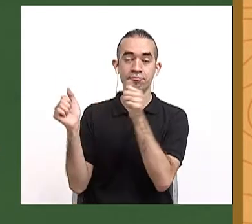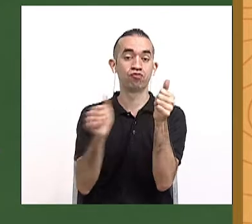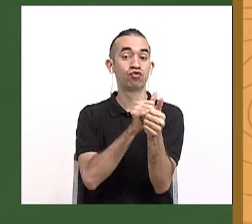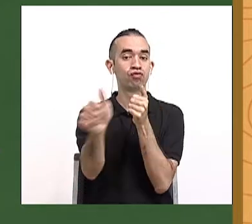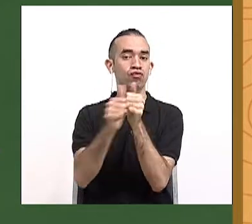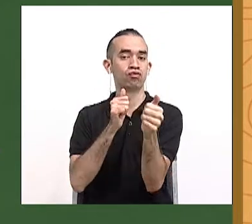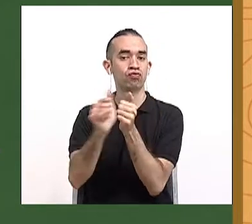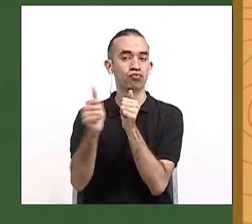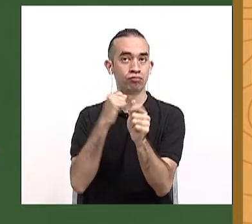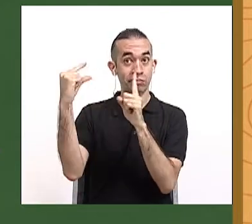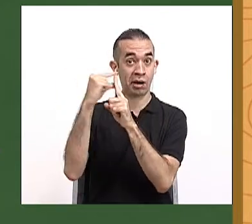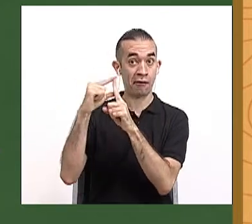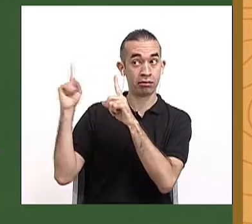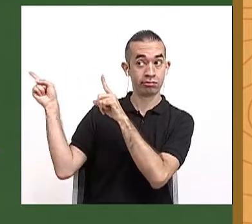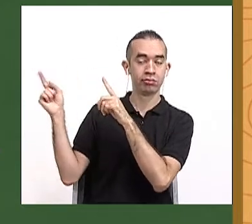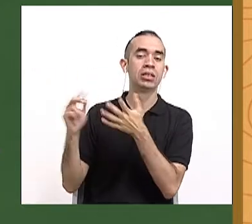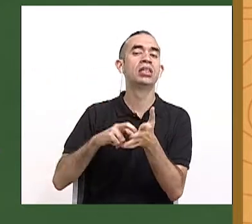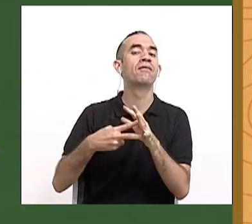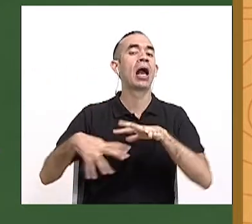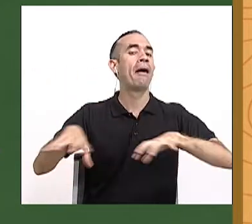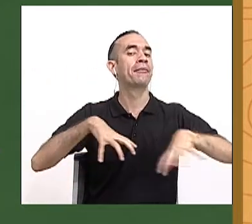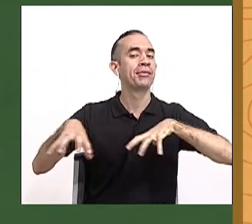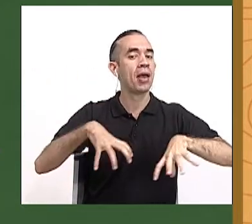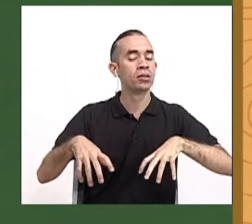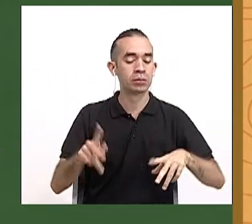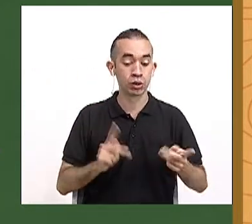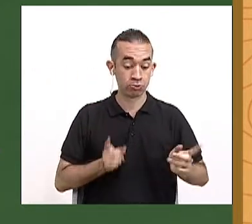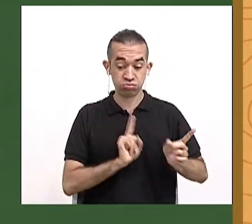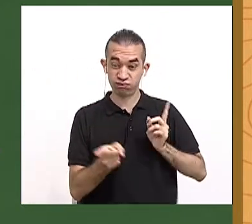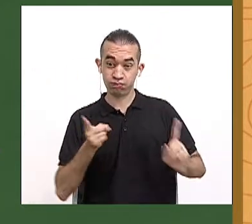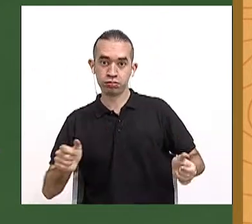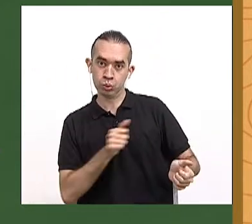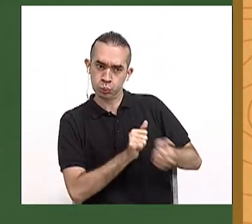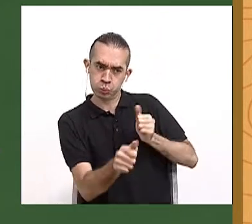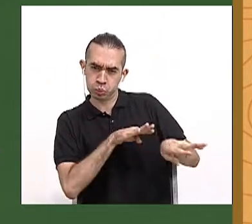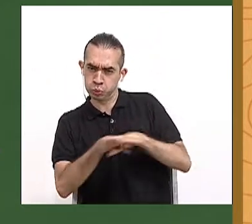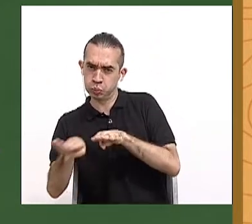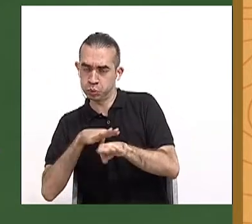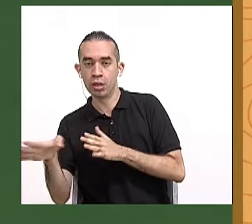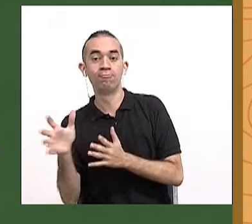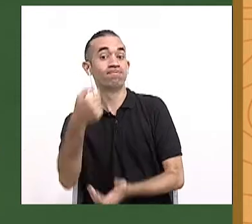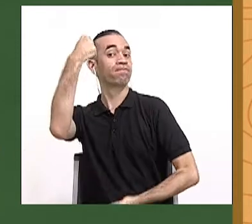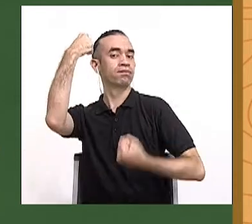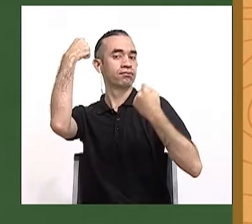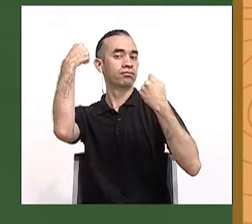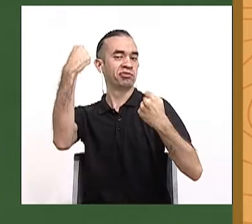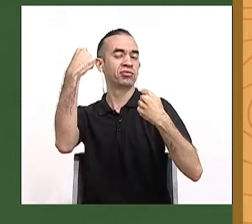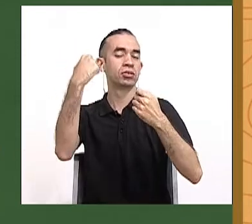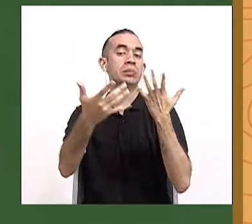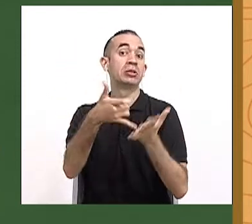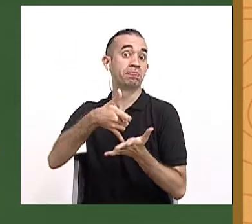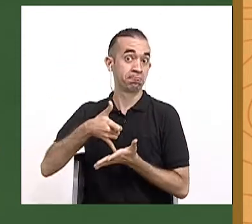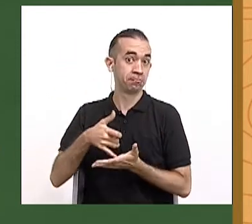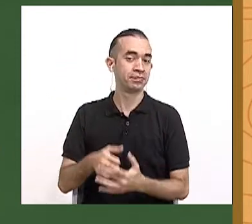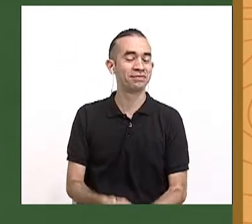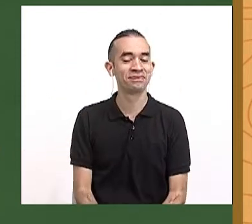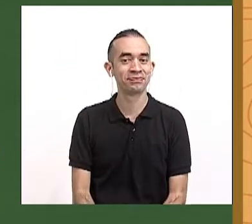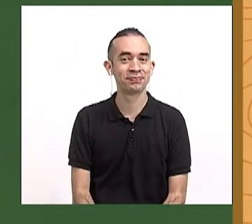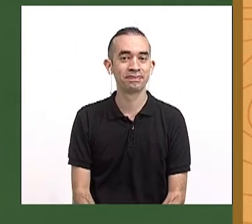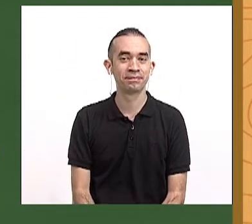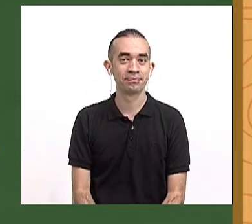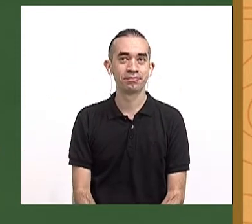Contest, an event in which people compete to win something, a prize maybe.